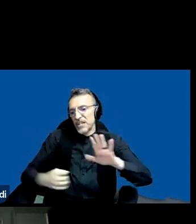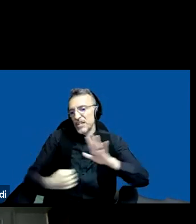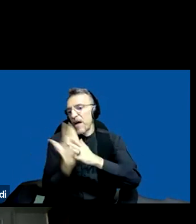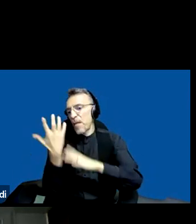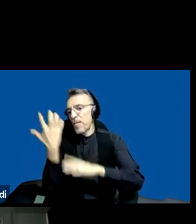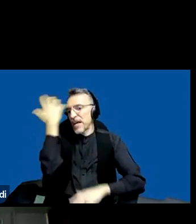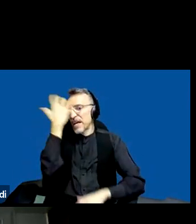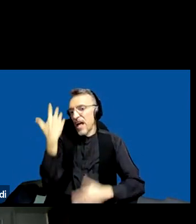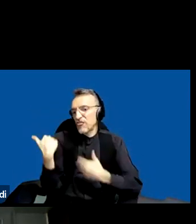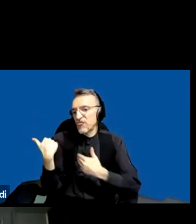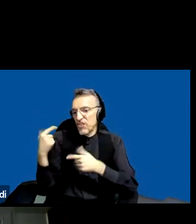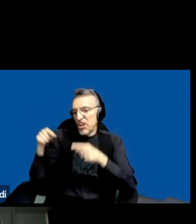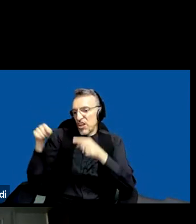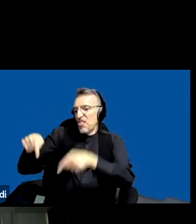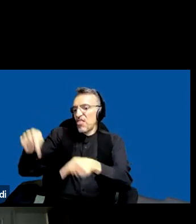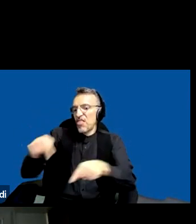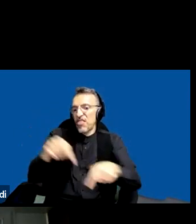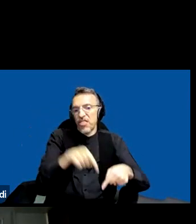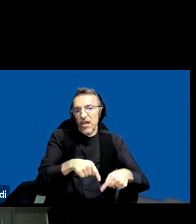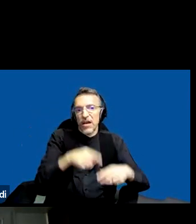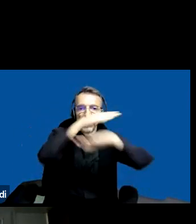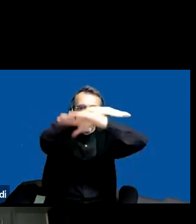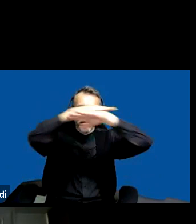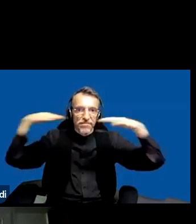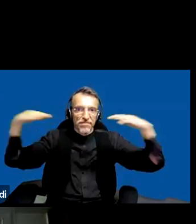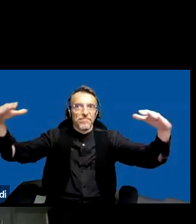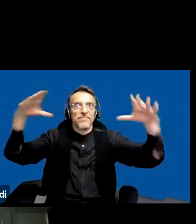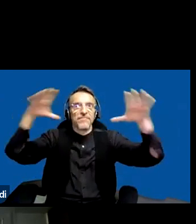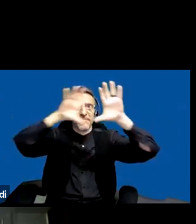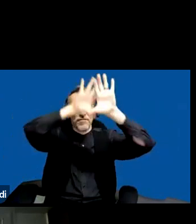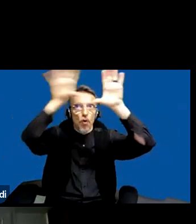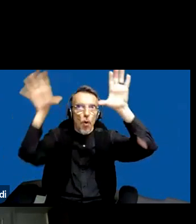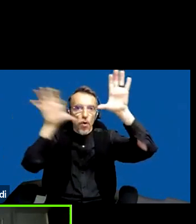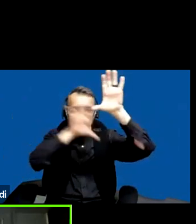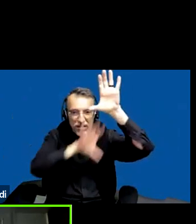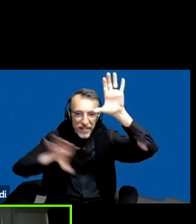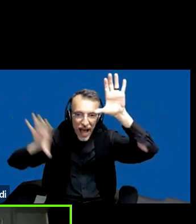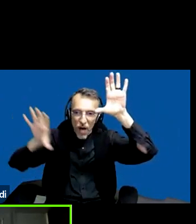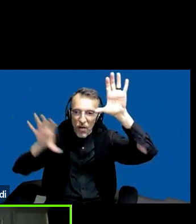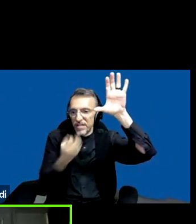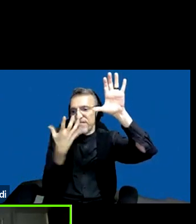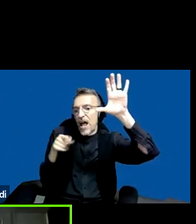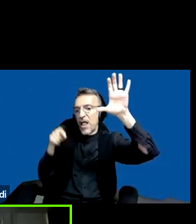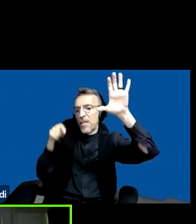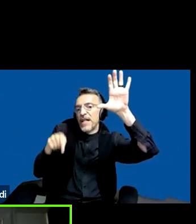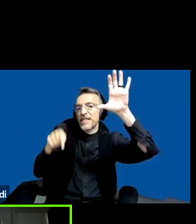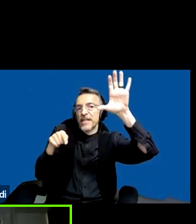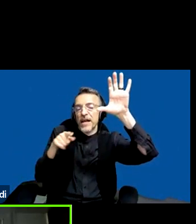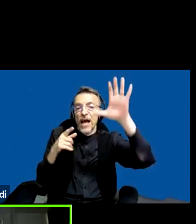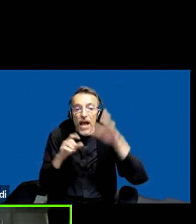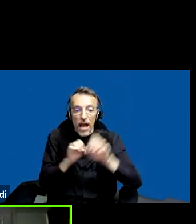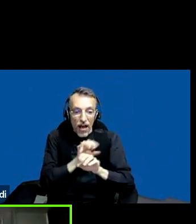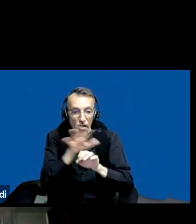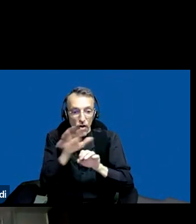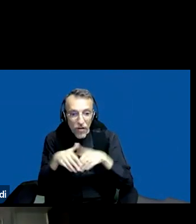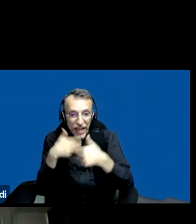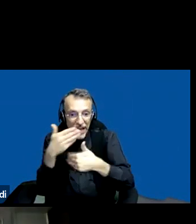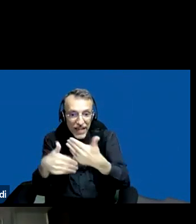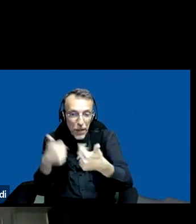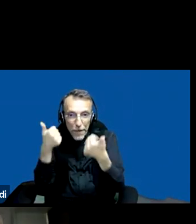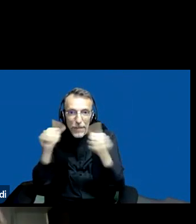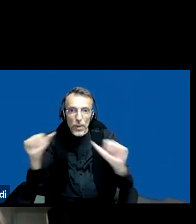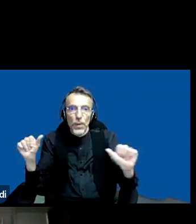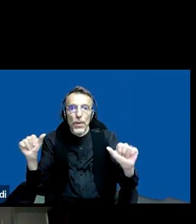countries, and these divides between North and South, developed and developing. If COVID could finally once and for all